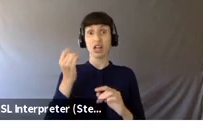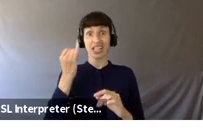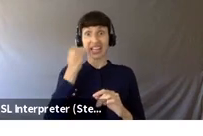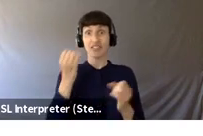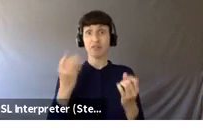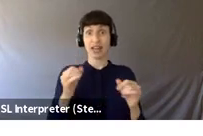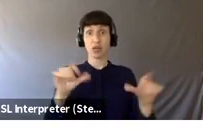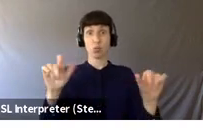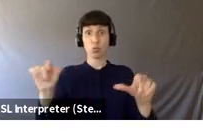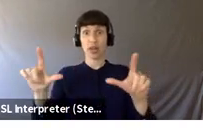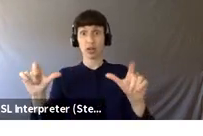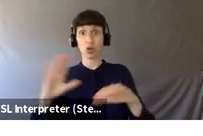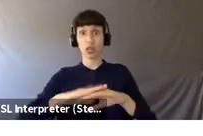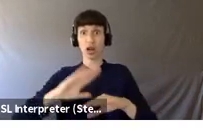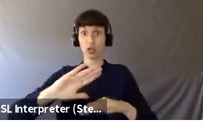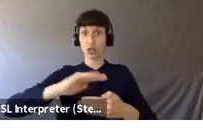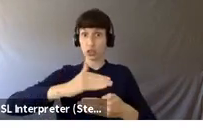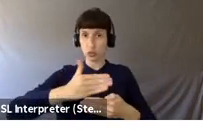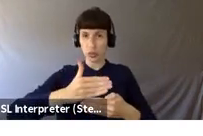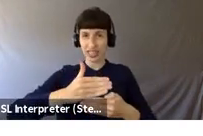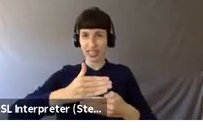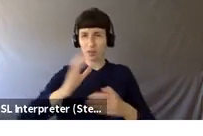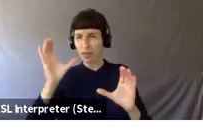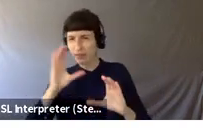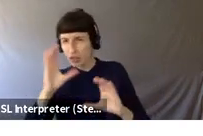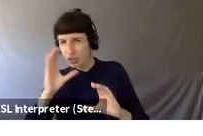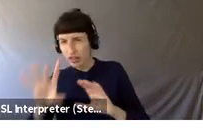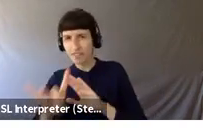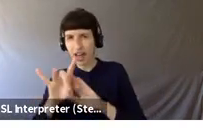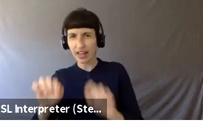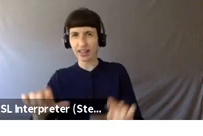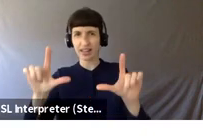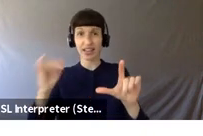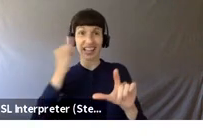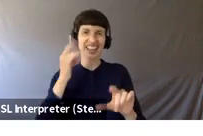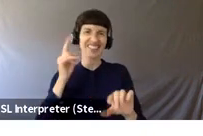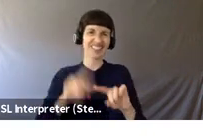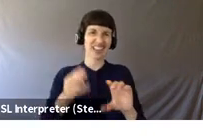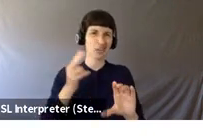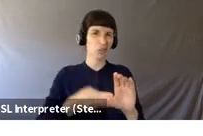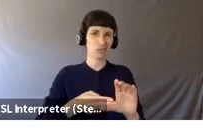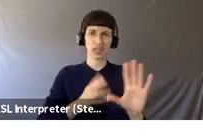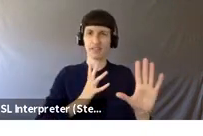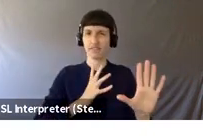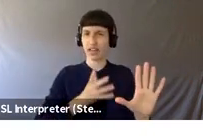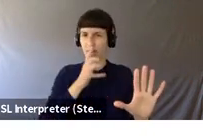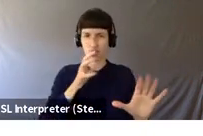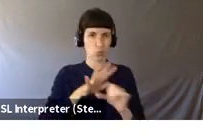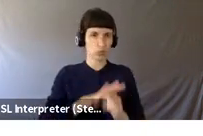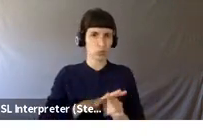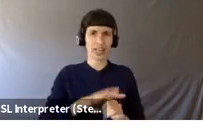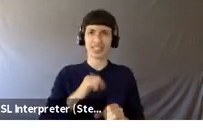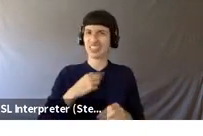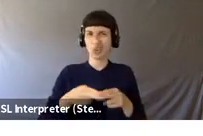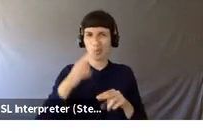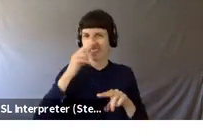might have to look for it. If you can't participate in the poll, that's okay. Don't stress. This is just a quick way for us to check in with you. So